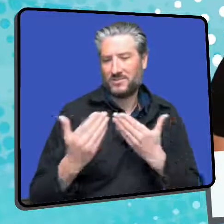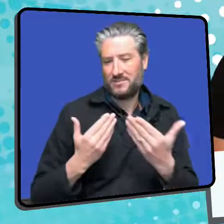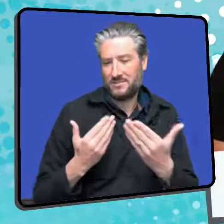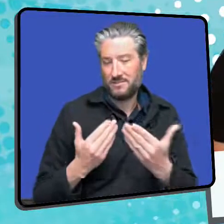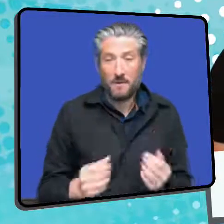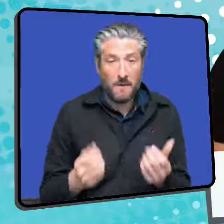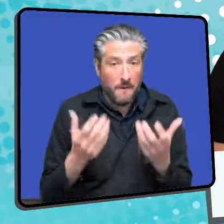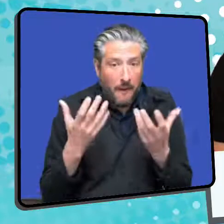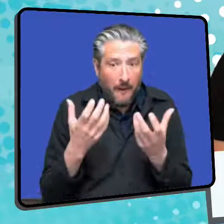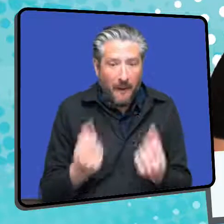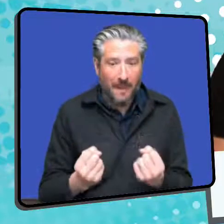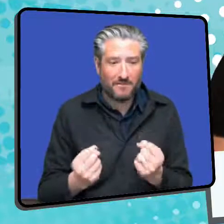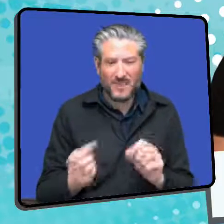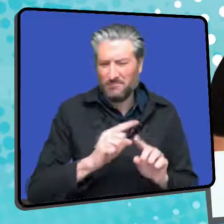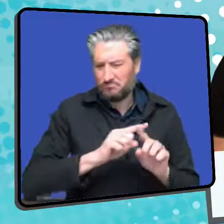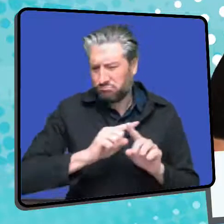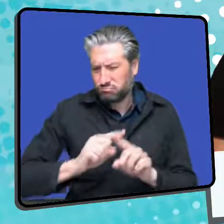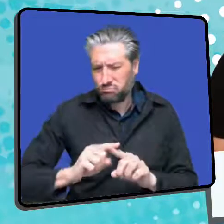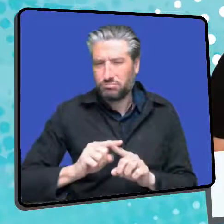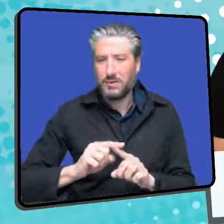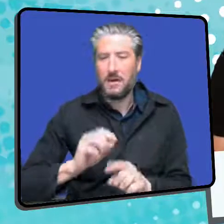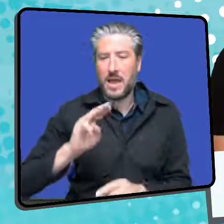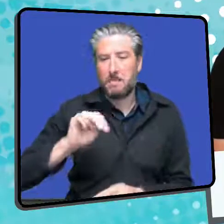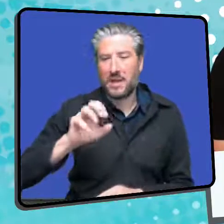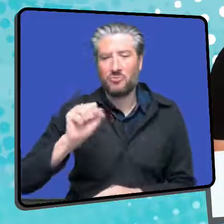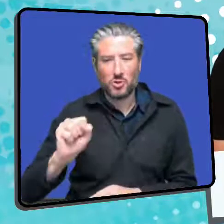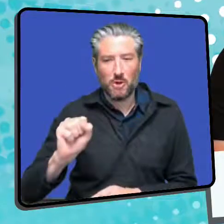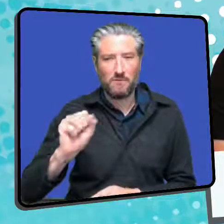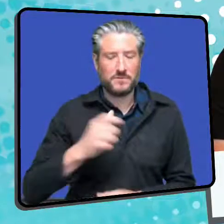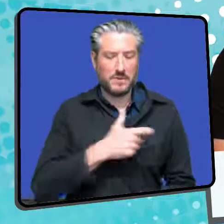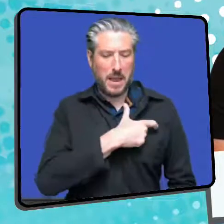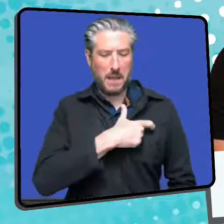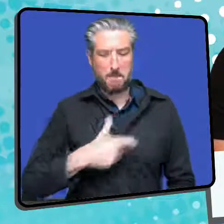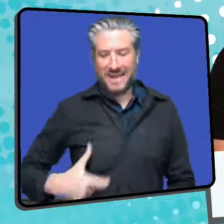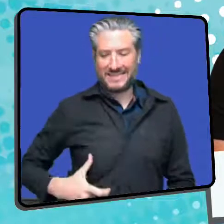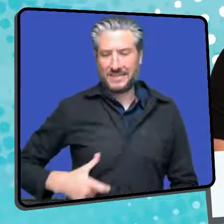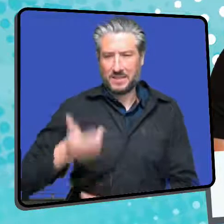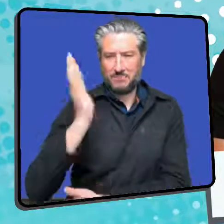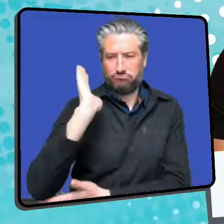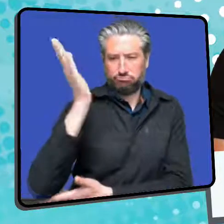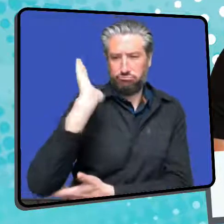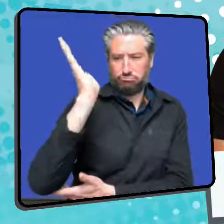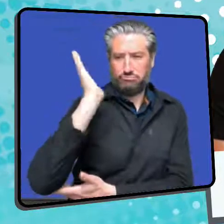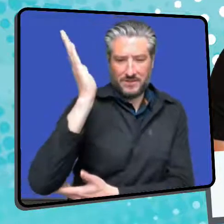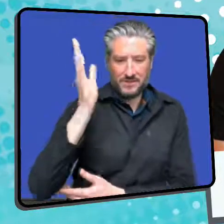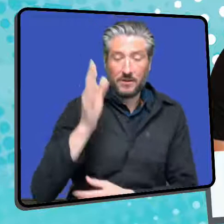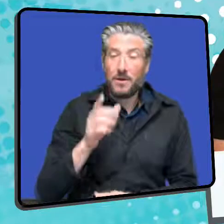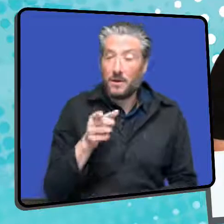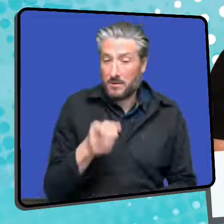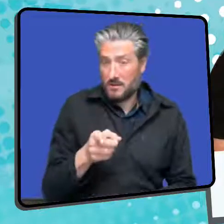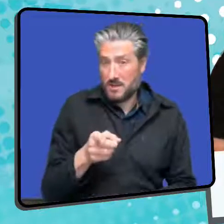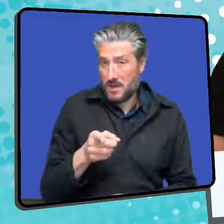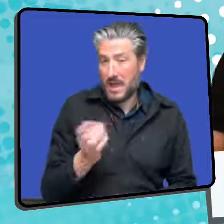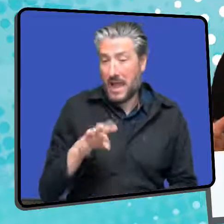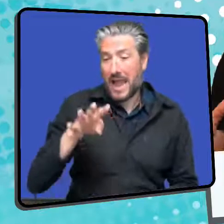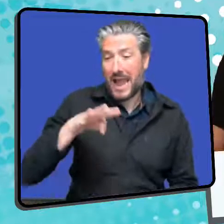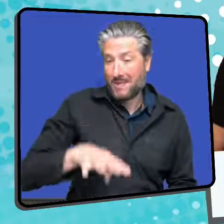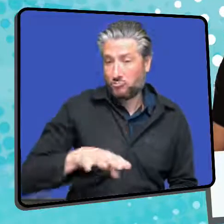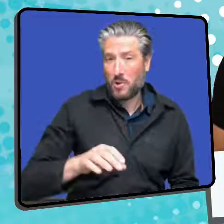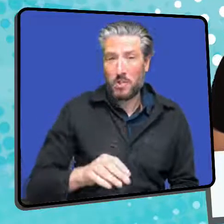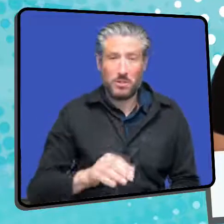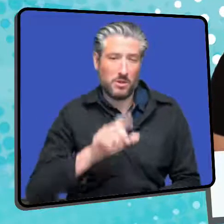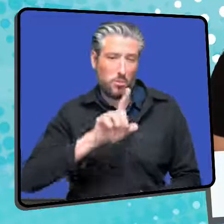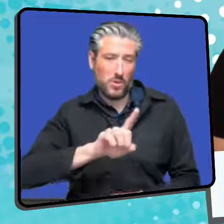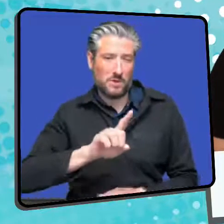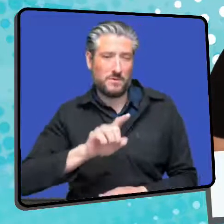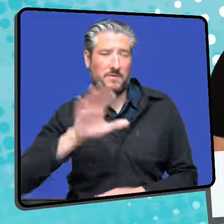the 24th of April, ranging from how to get started with in the AI space, all the way up to